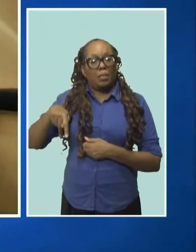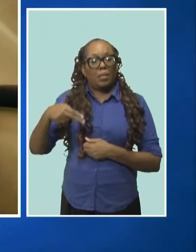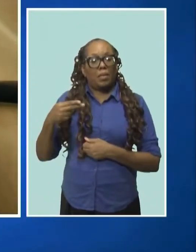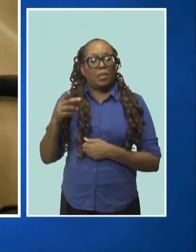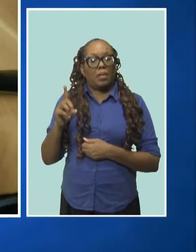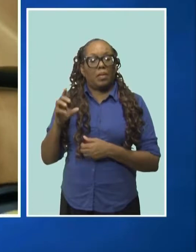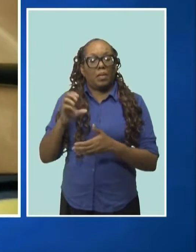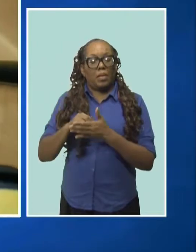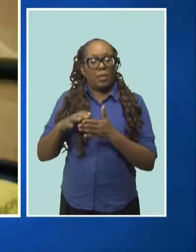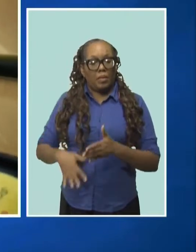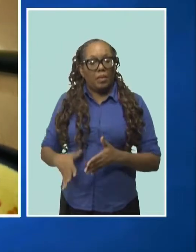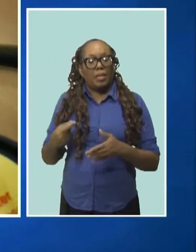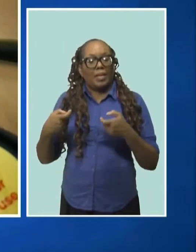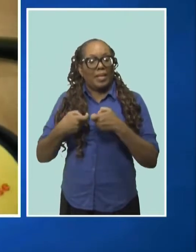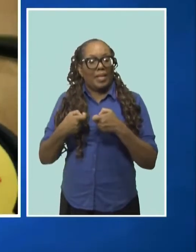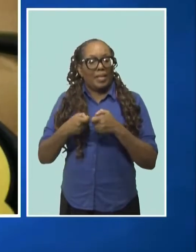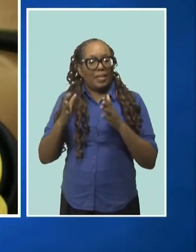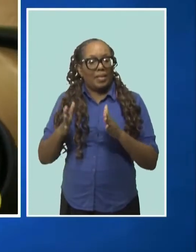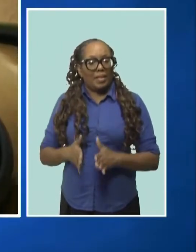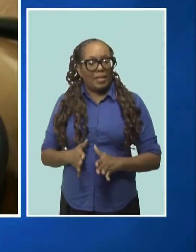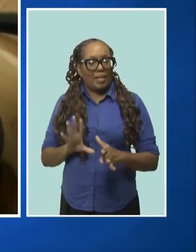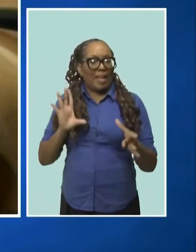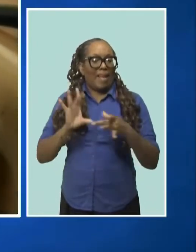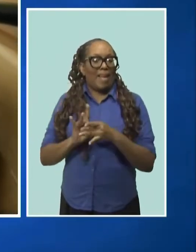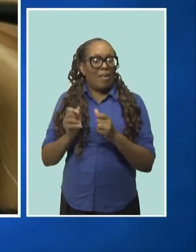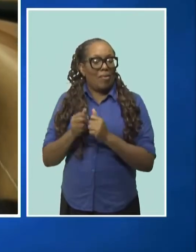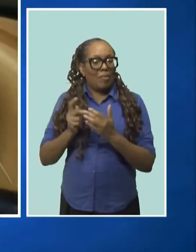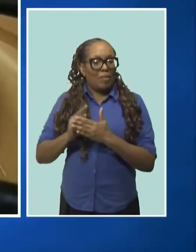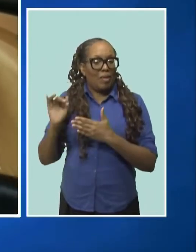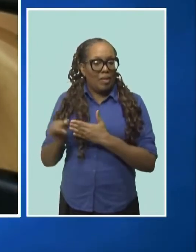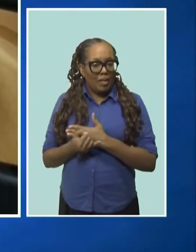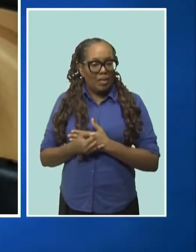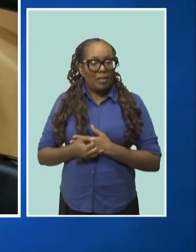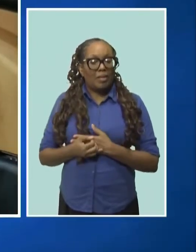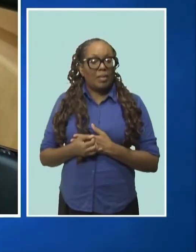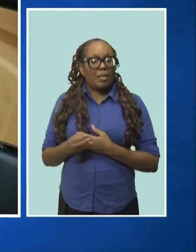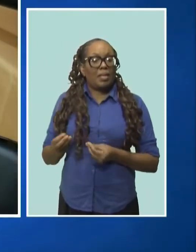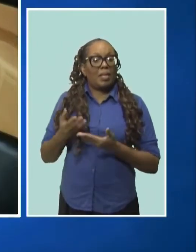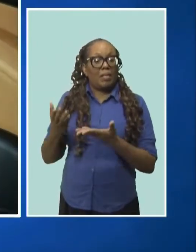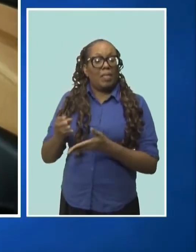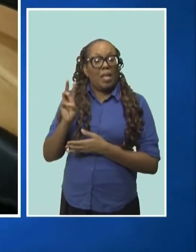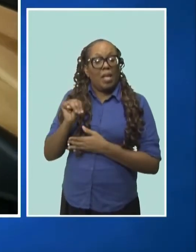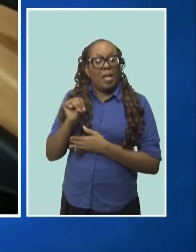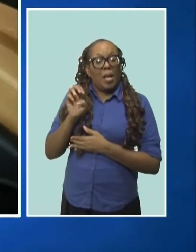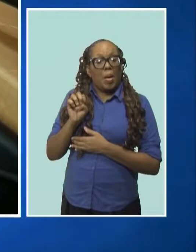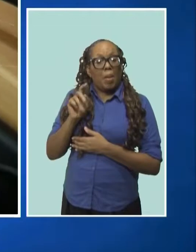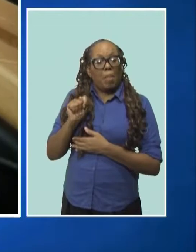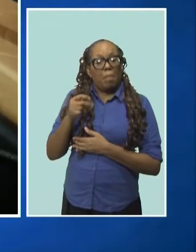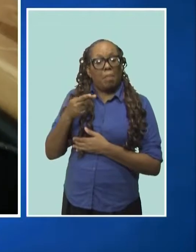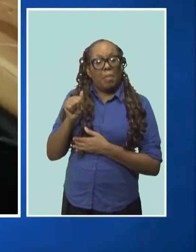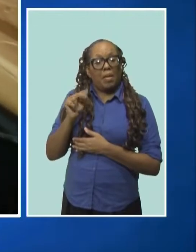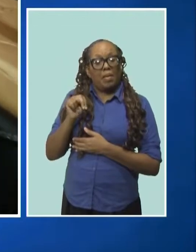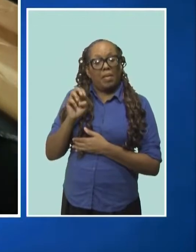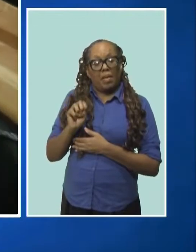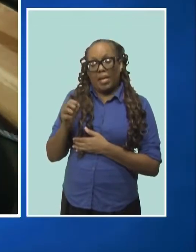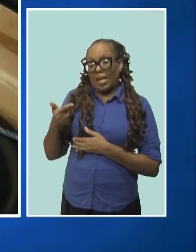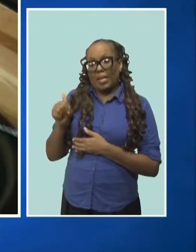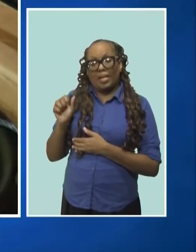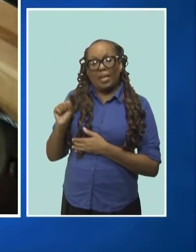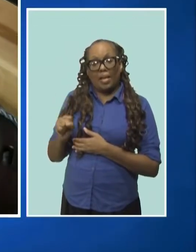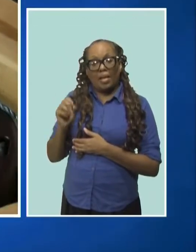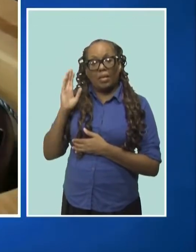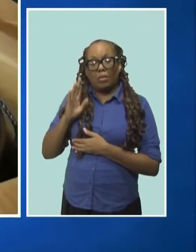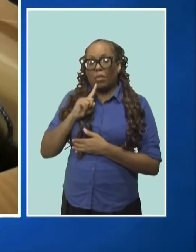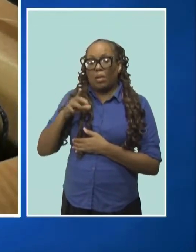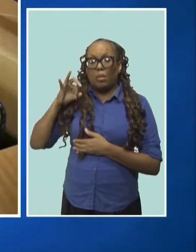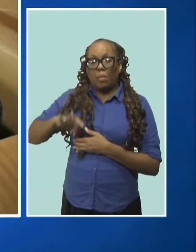Cox is associated with that project. She says the methane gas that will be produced from the breakdown of the waste fed to the digester will benefit